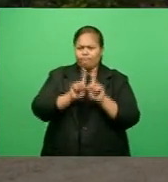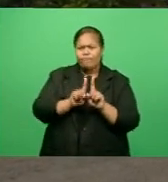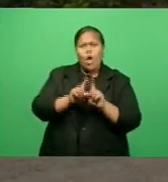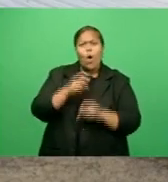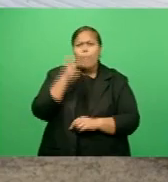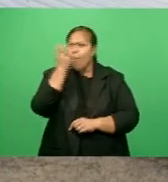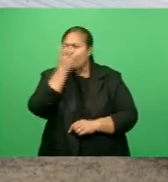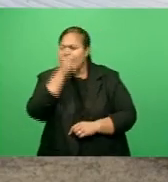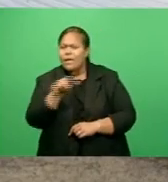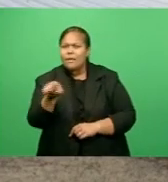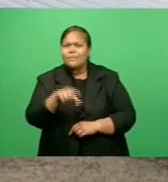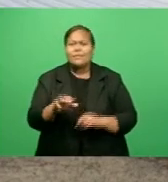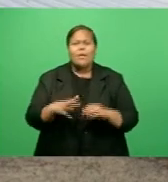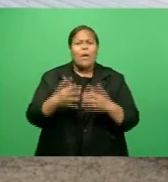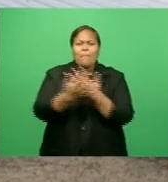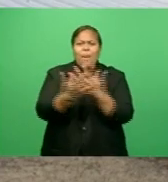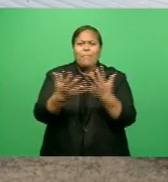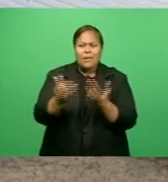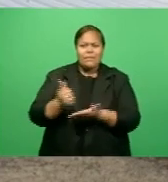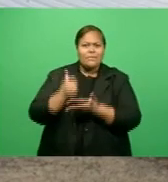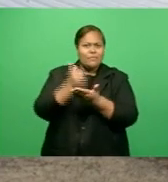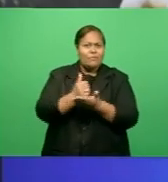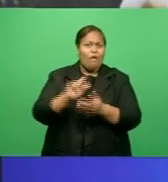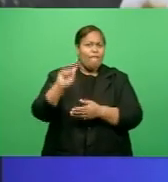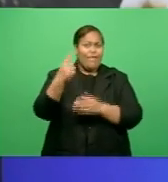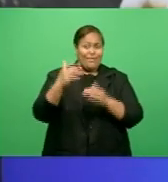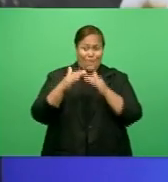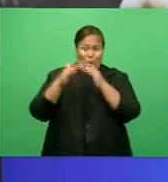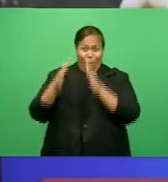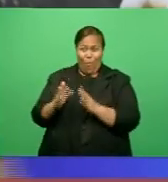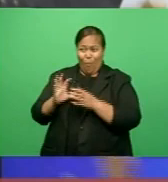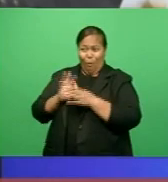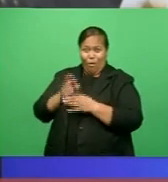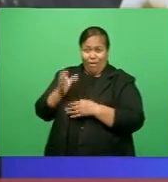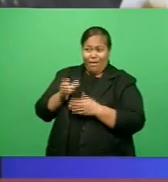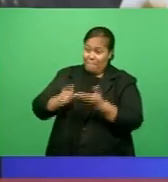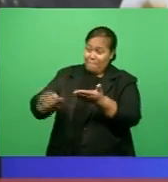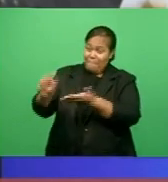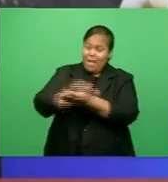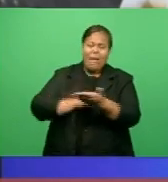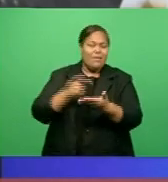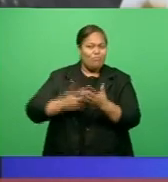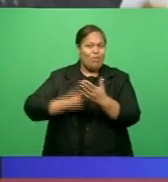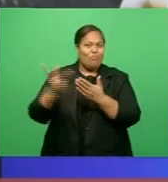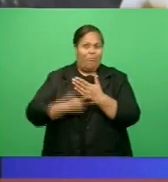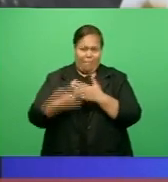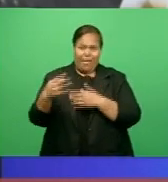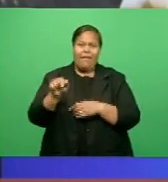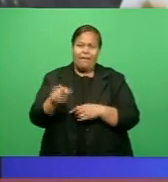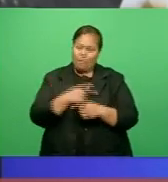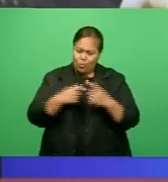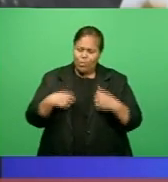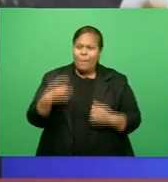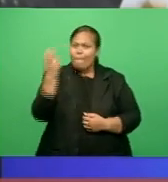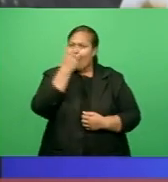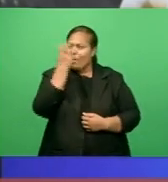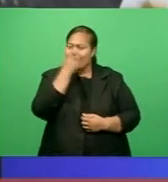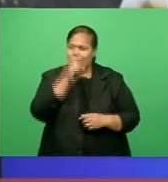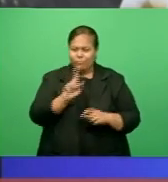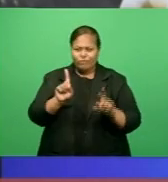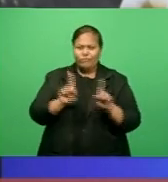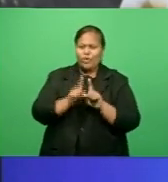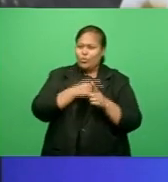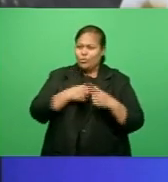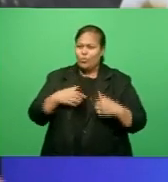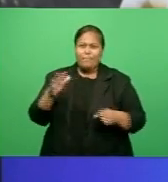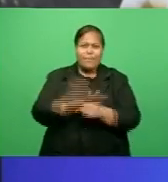particularly the First Home Buyers Program. We are also just doing just for as an additional verification. At the moment, we are now doing another verification